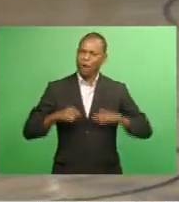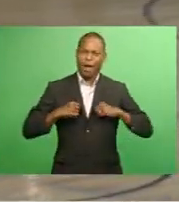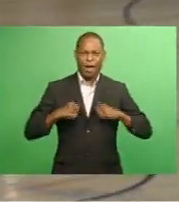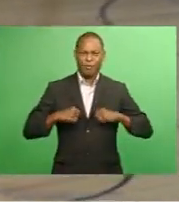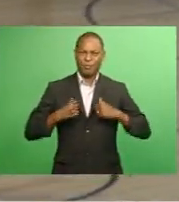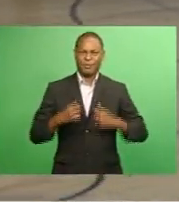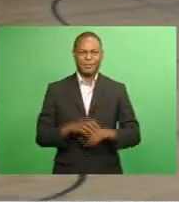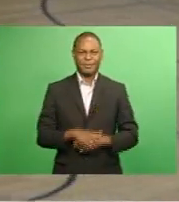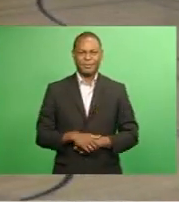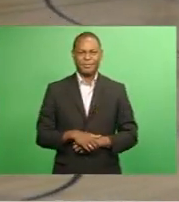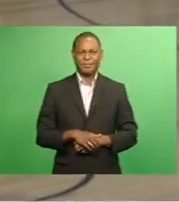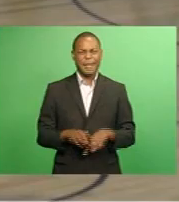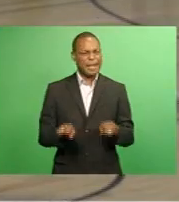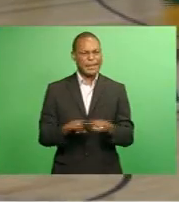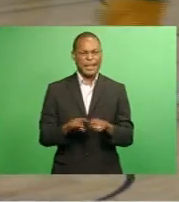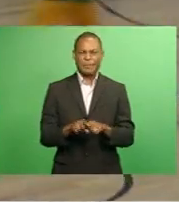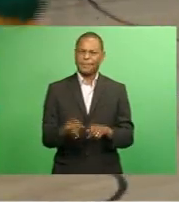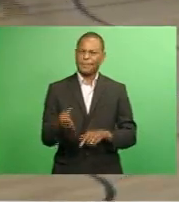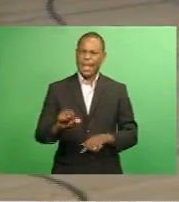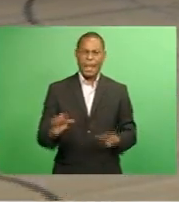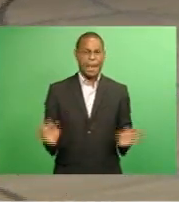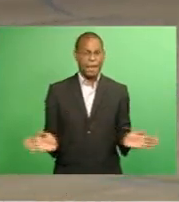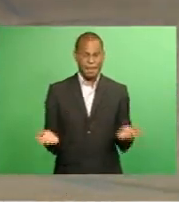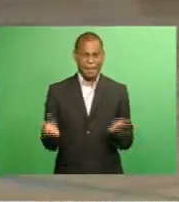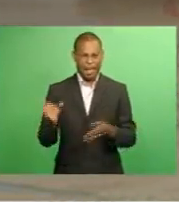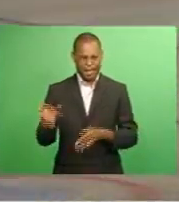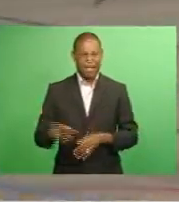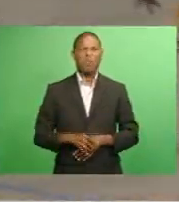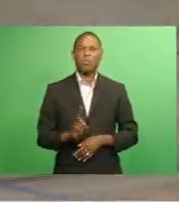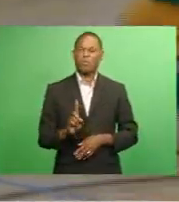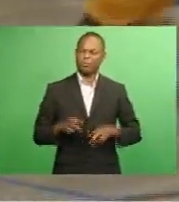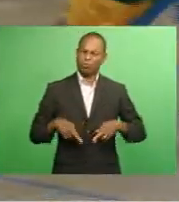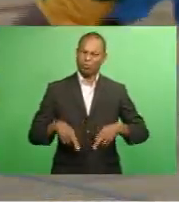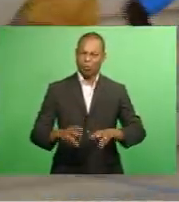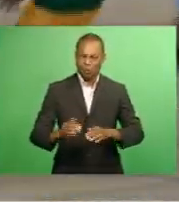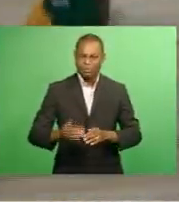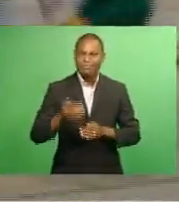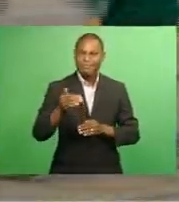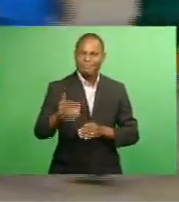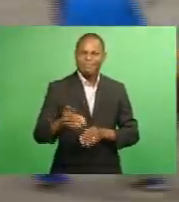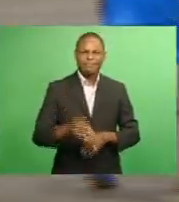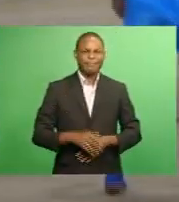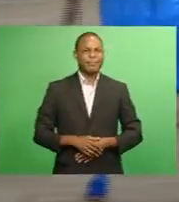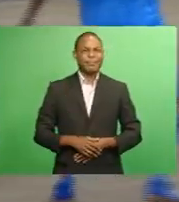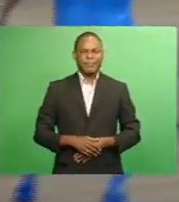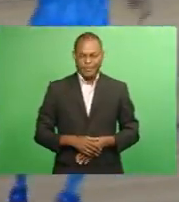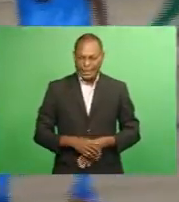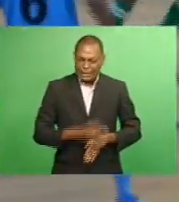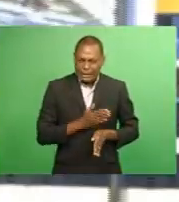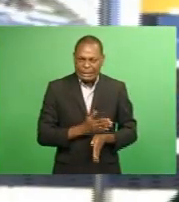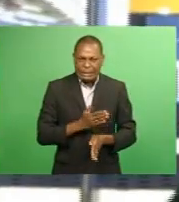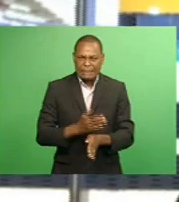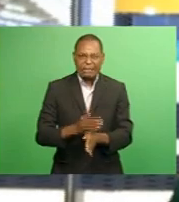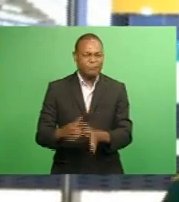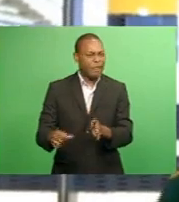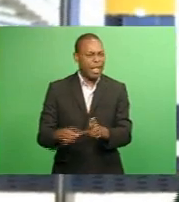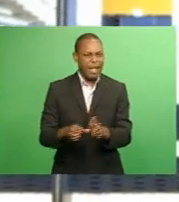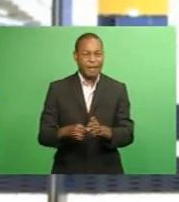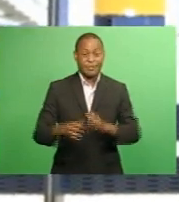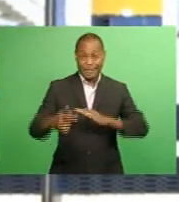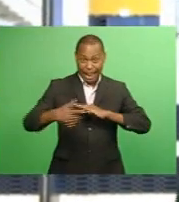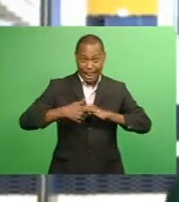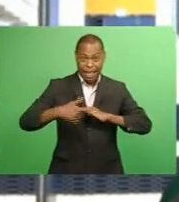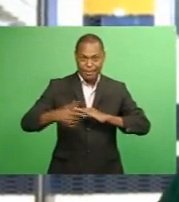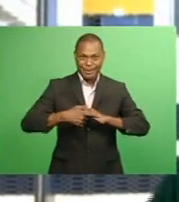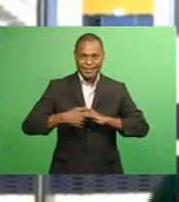any football fanatic, Chand knows the road ahead will get tougher. Yeah, it's getting tougher, but I think I'll reach that level because at this